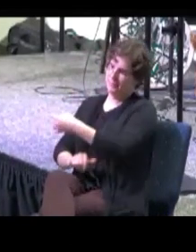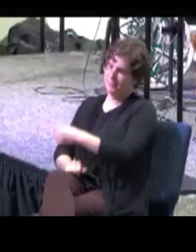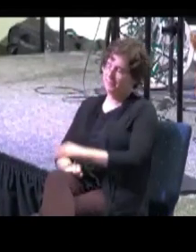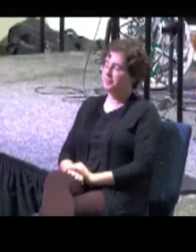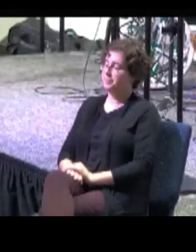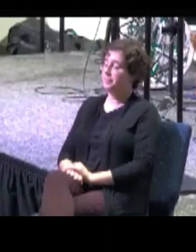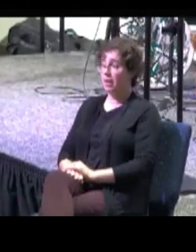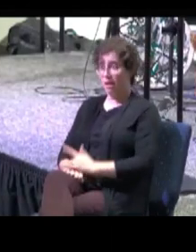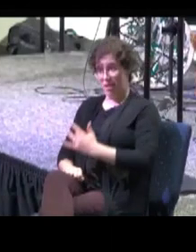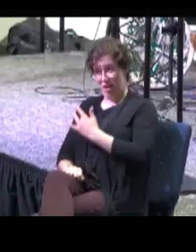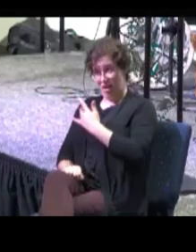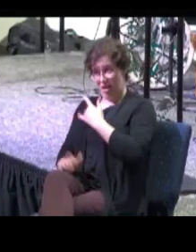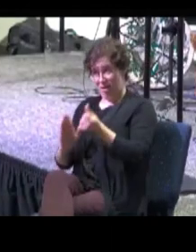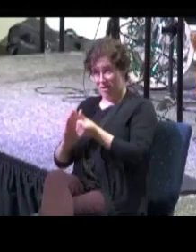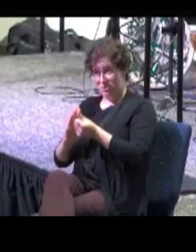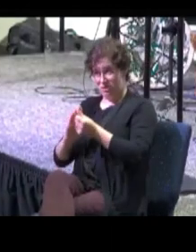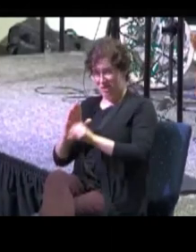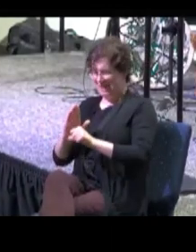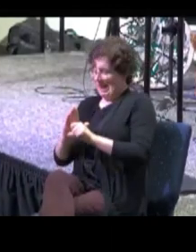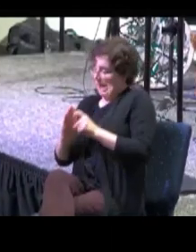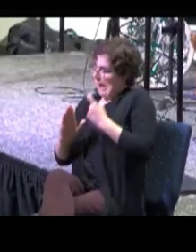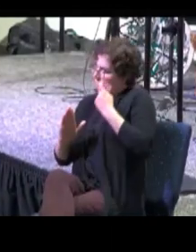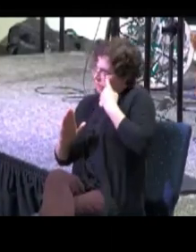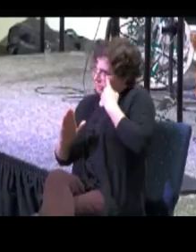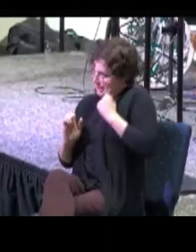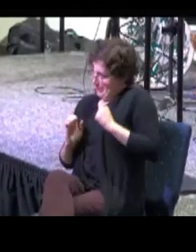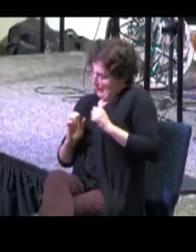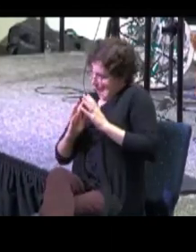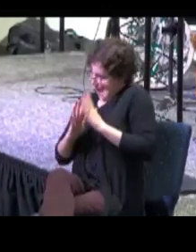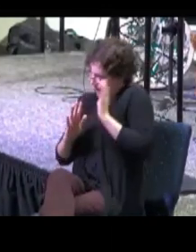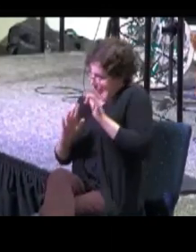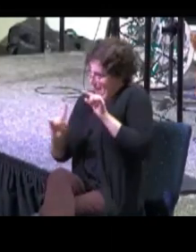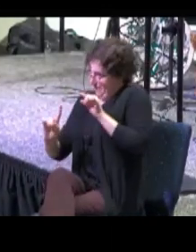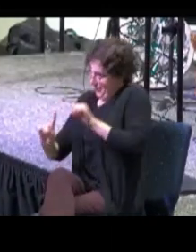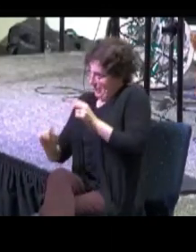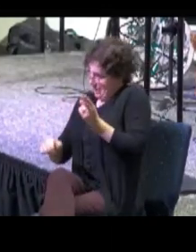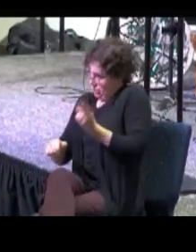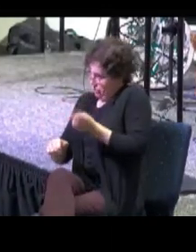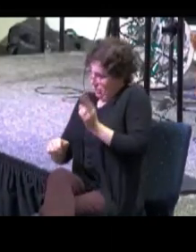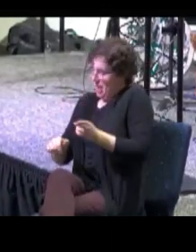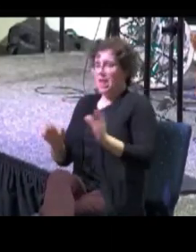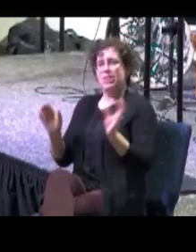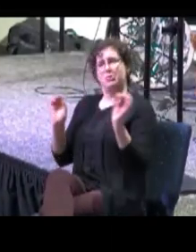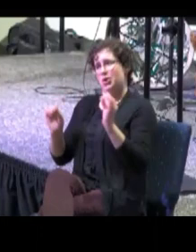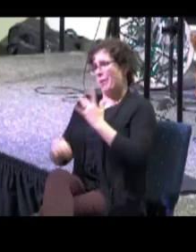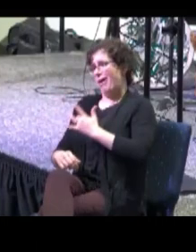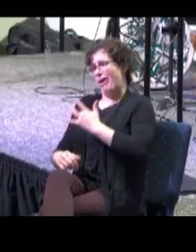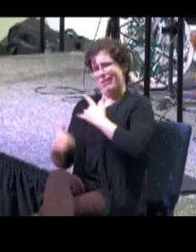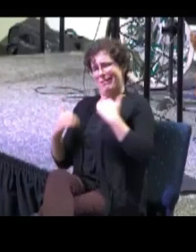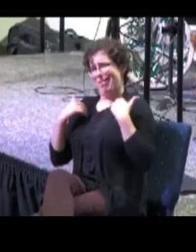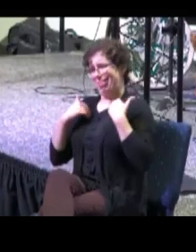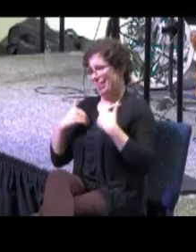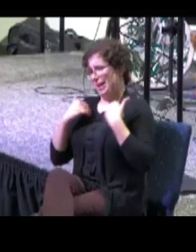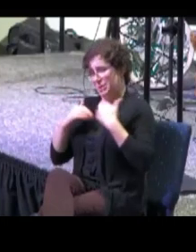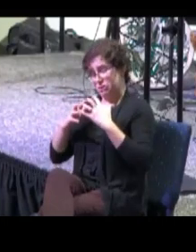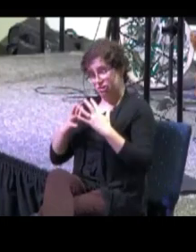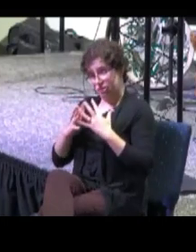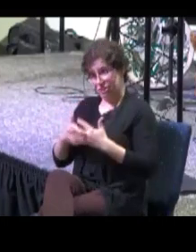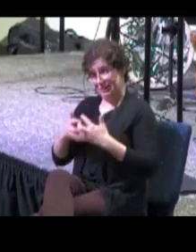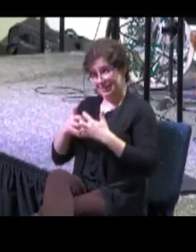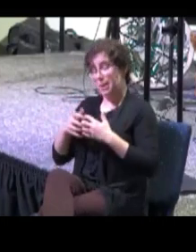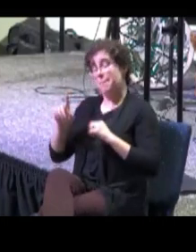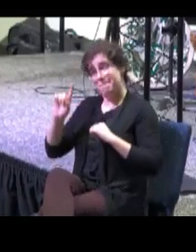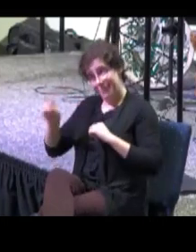Heart surgery was in its infancy at that point. There was no heart-lung machine. But a doctor,